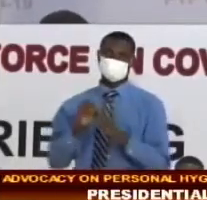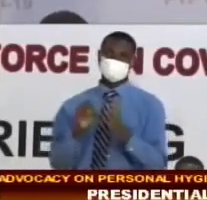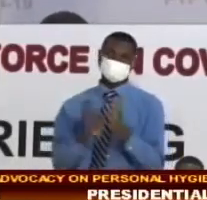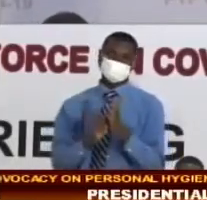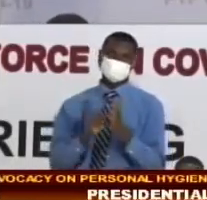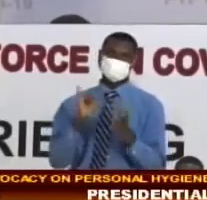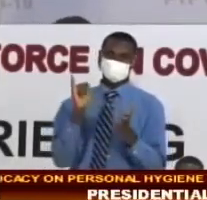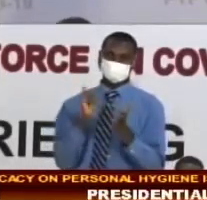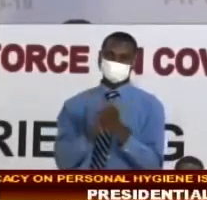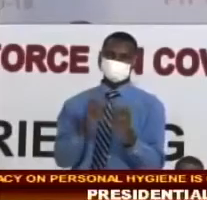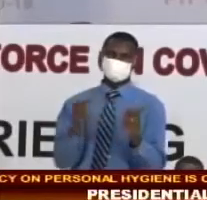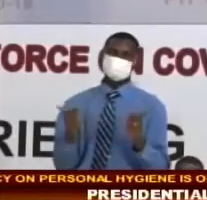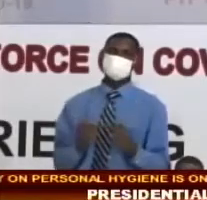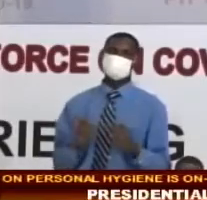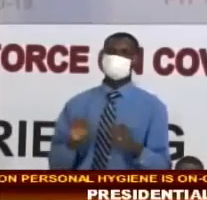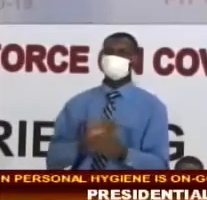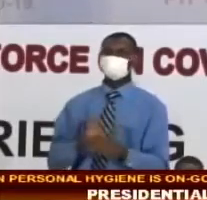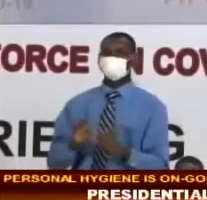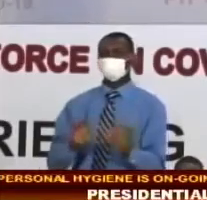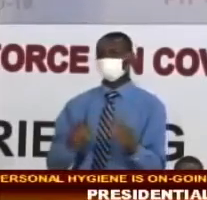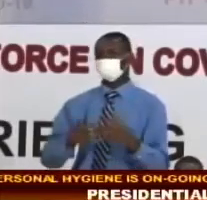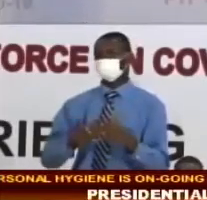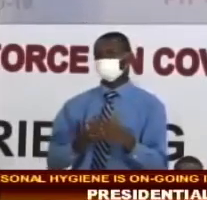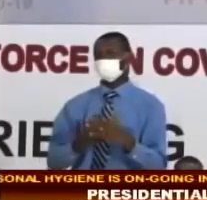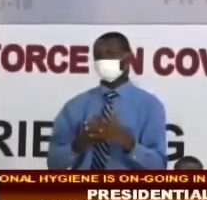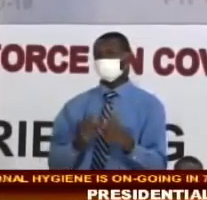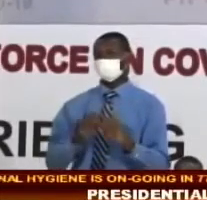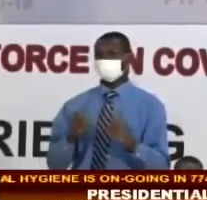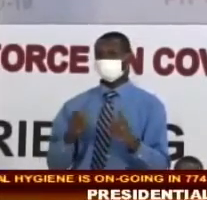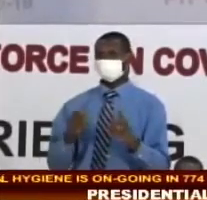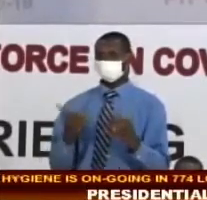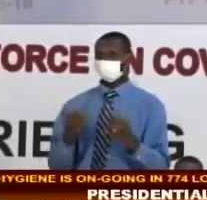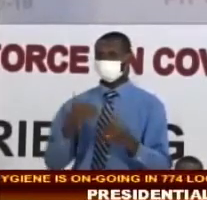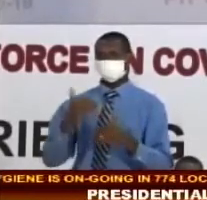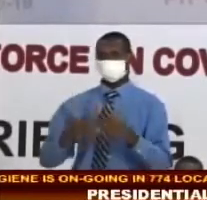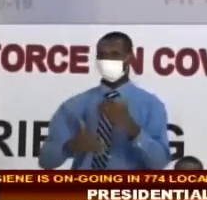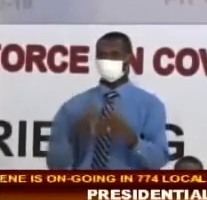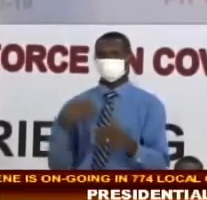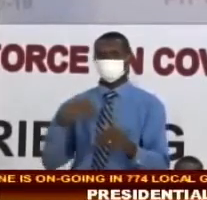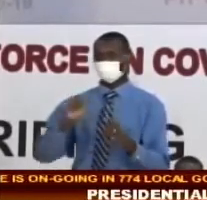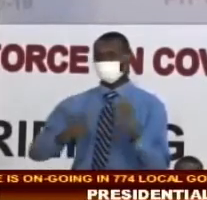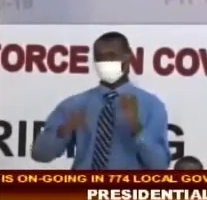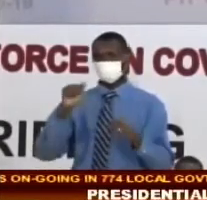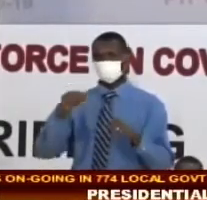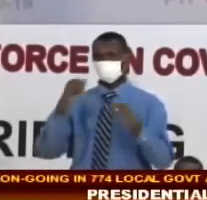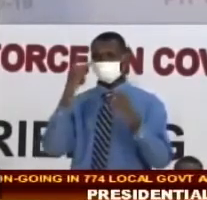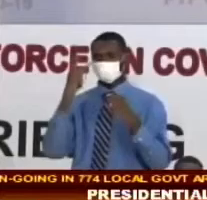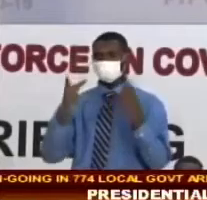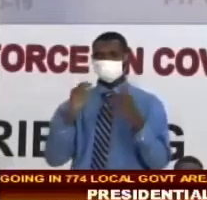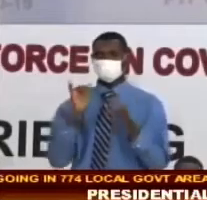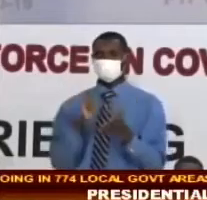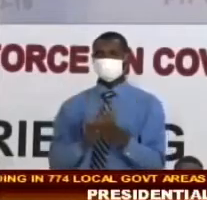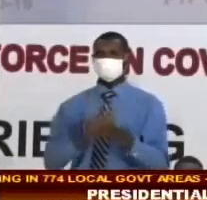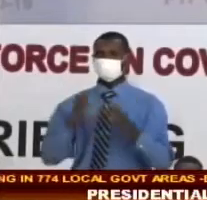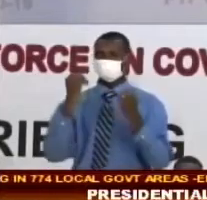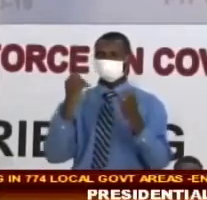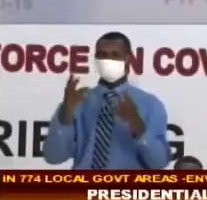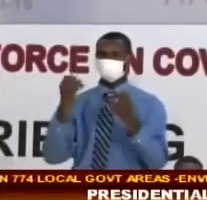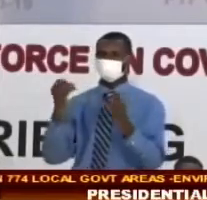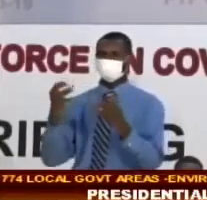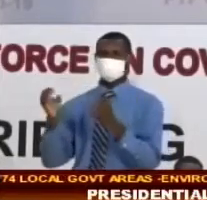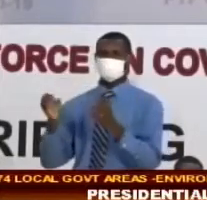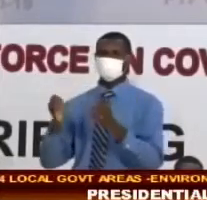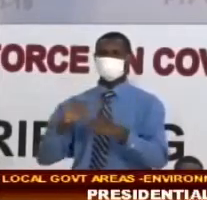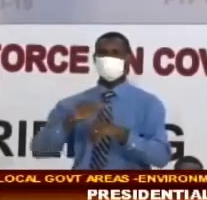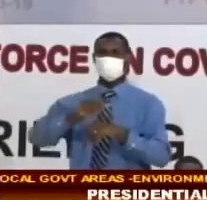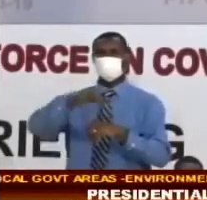the epicenter. But as we are moving on now, we can see that there is a rapid